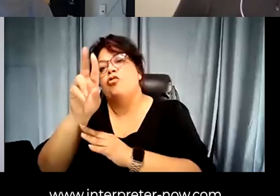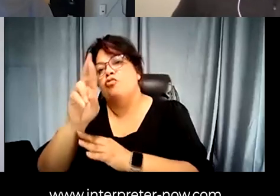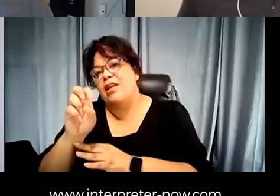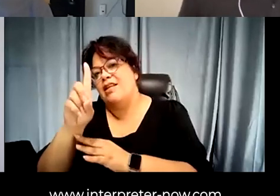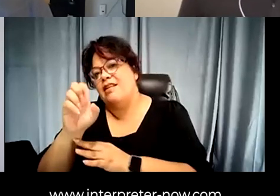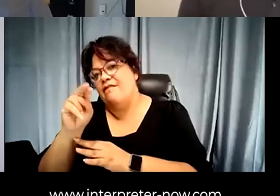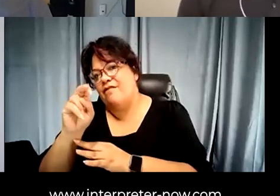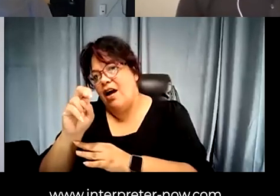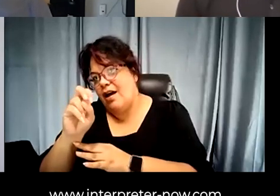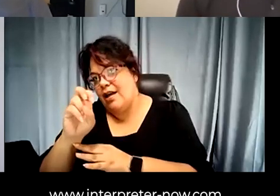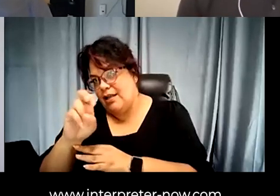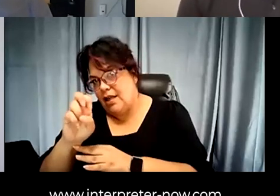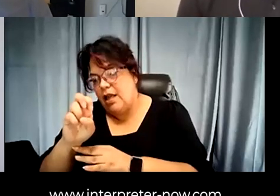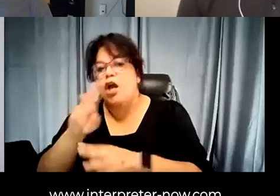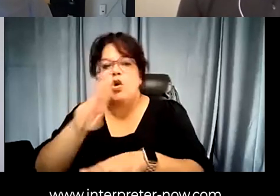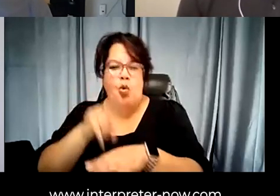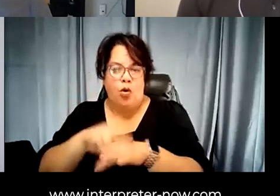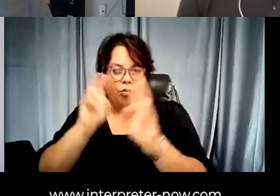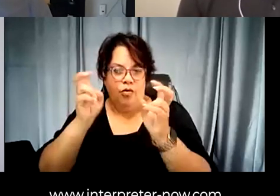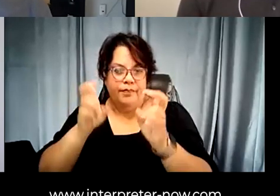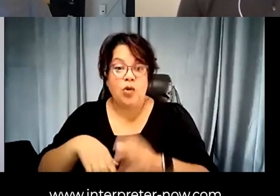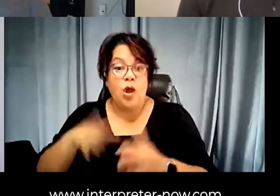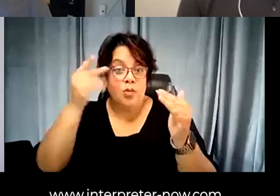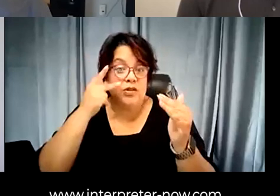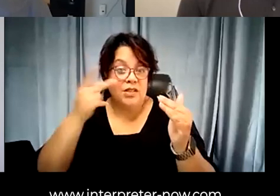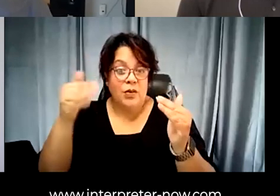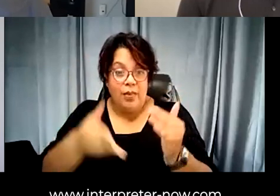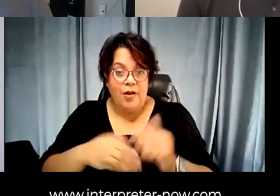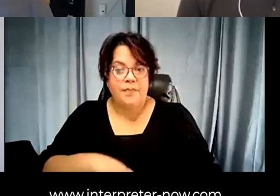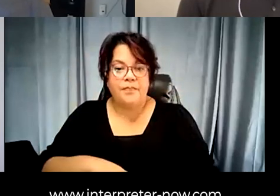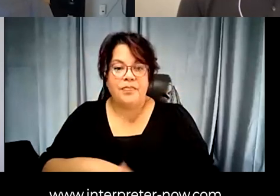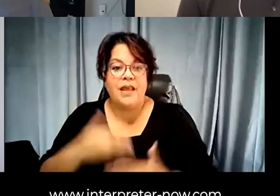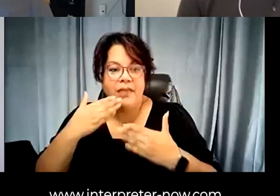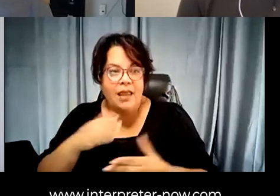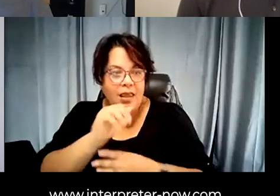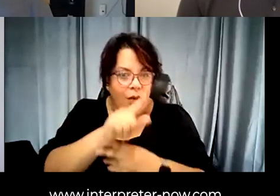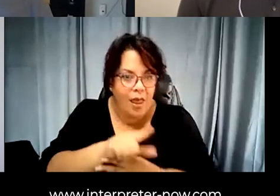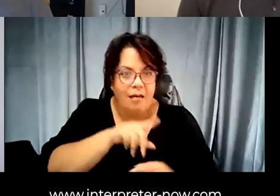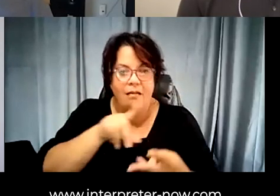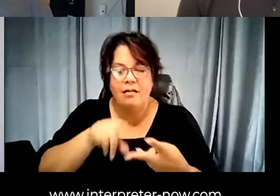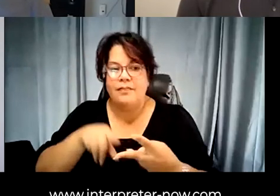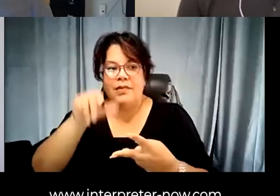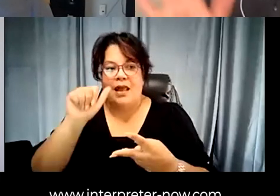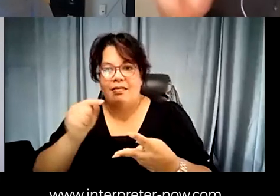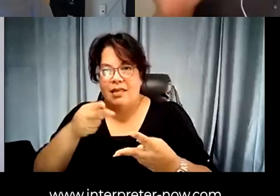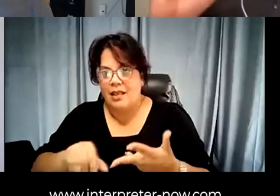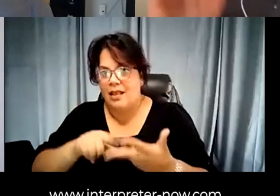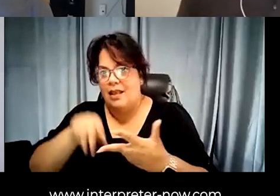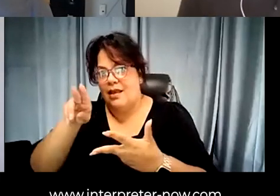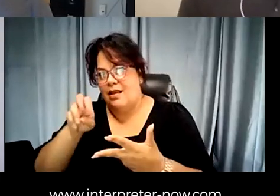So hope to see you all there. Thank you, everyone. And thank you again, Al, Anthony, and Erayna. Really appreciate you.